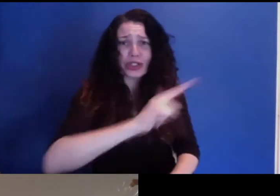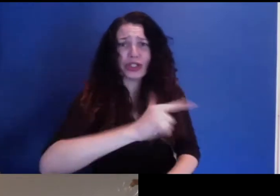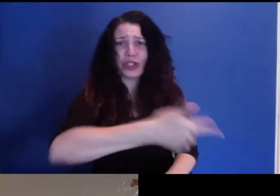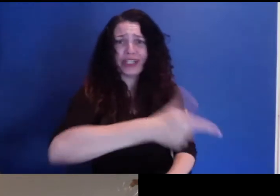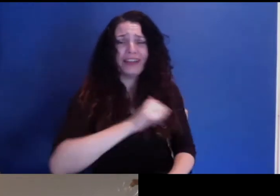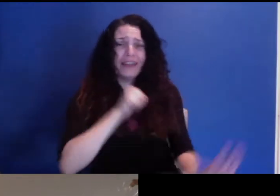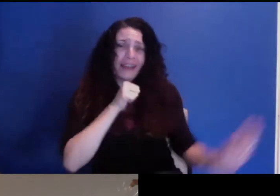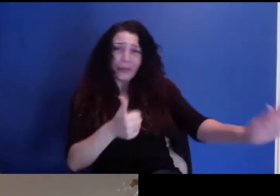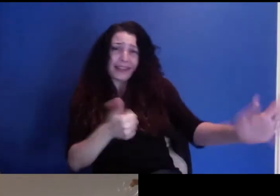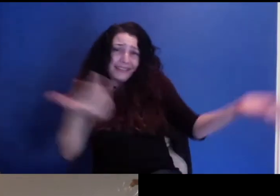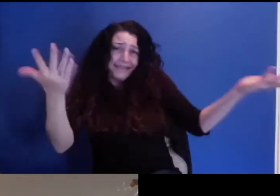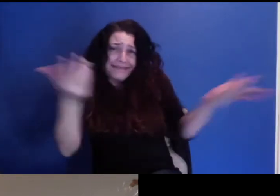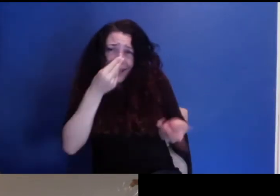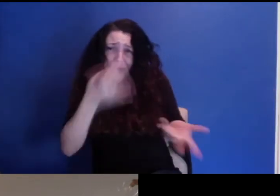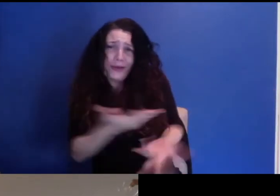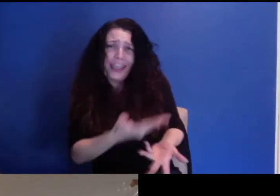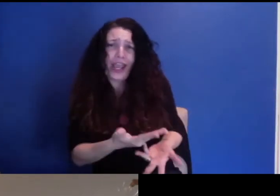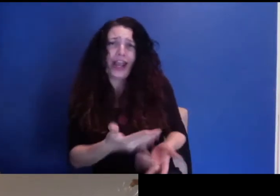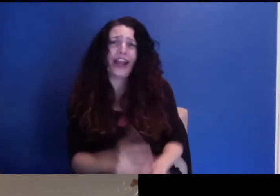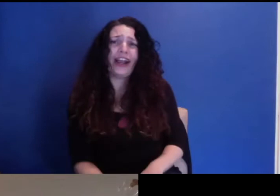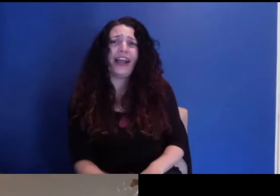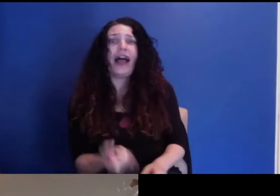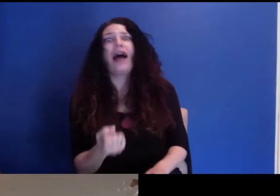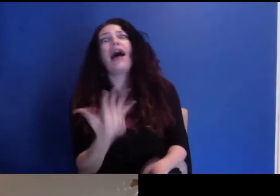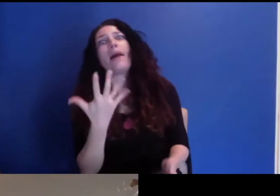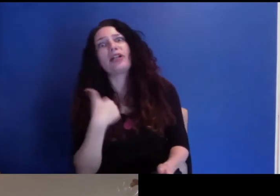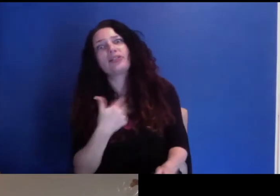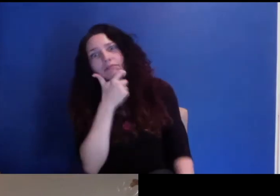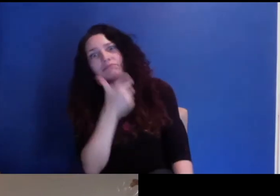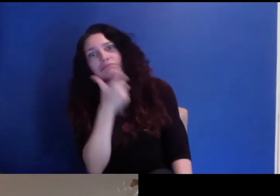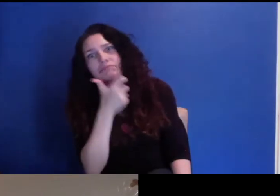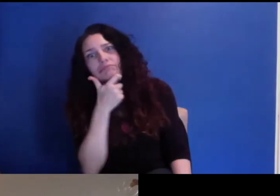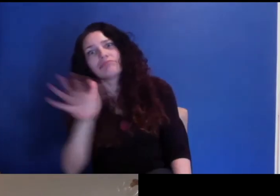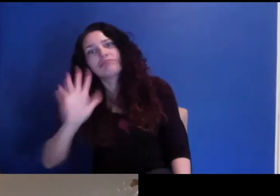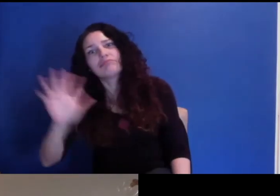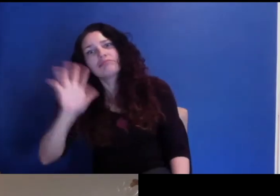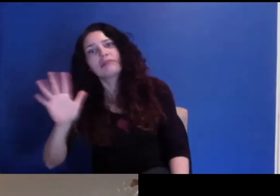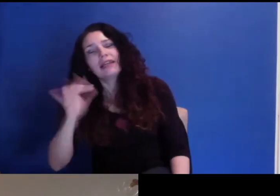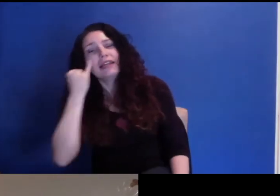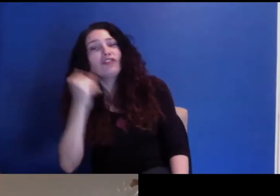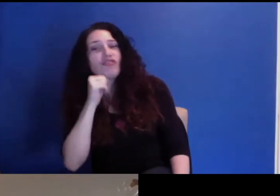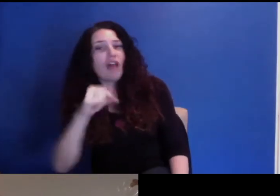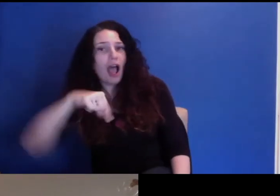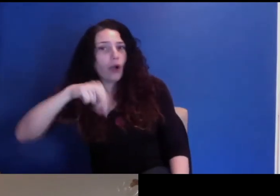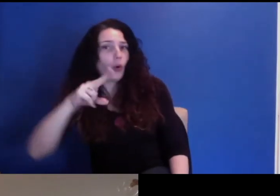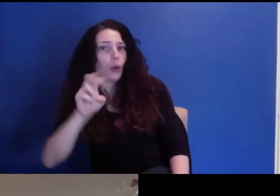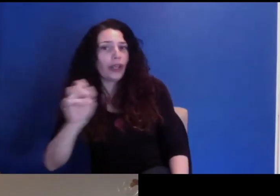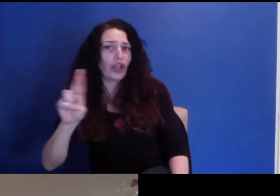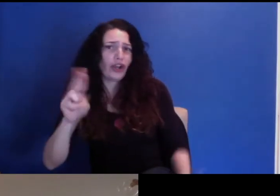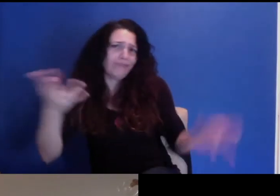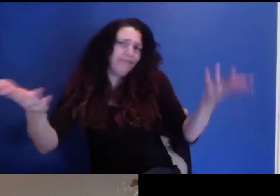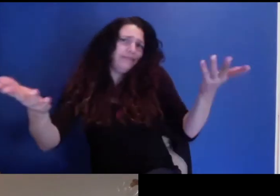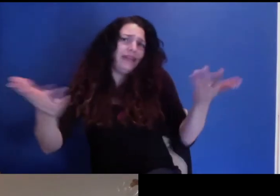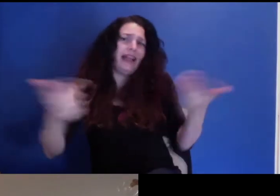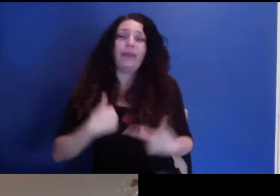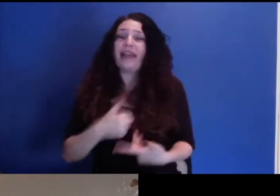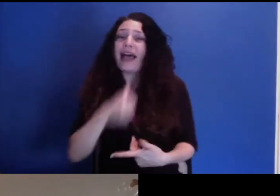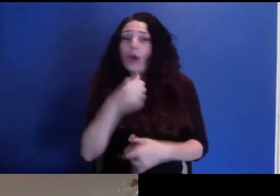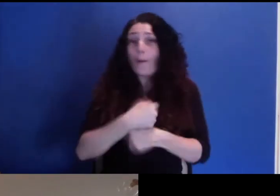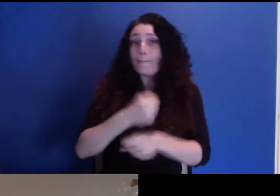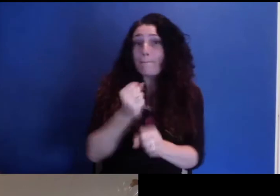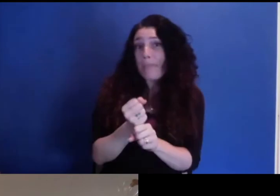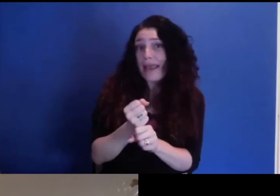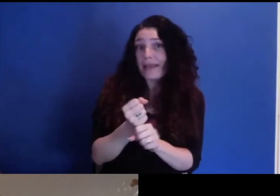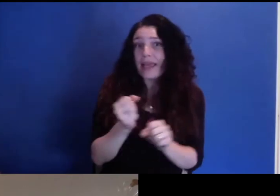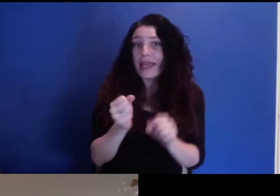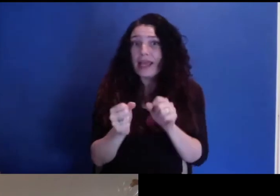know what I mean? yes. Like it's I don't make things for like I make gay things for gay people. I make disabled things for disabled people. Like